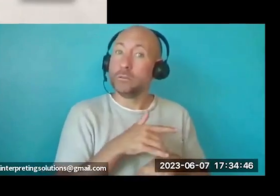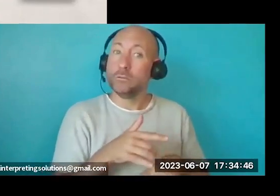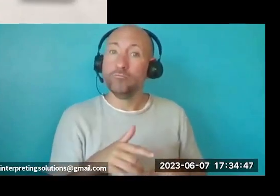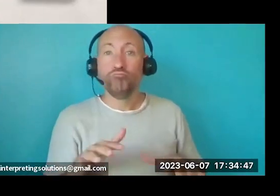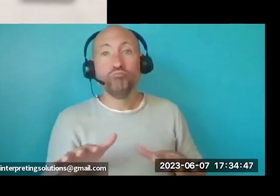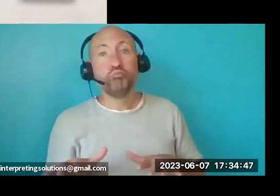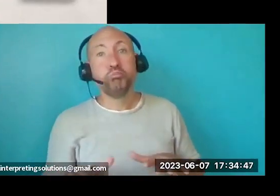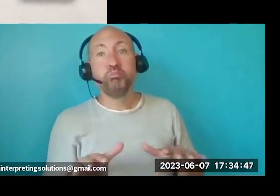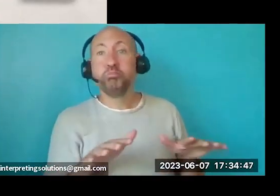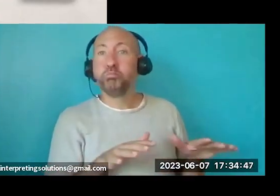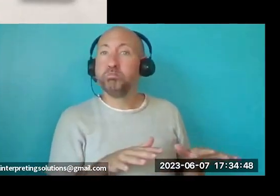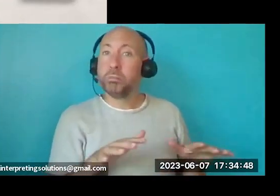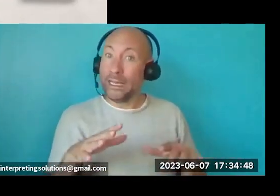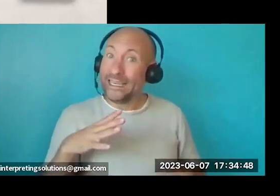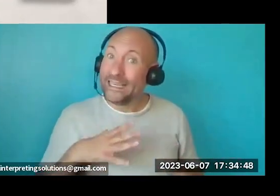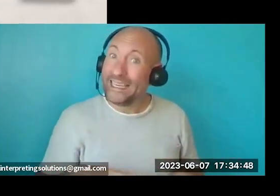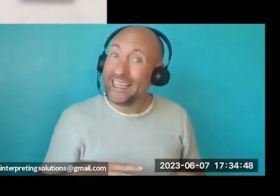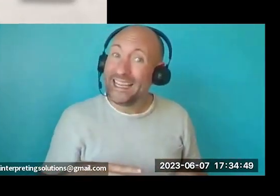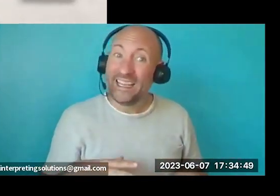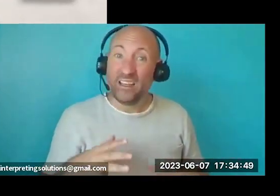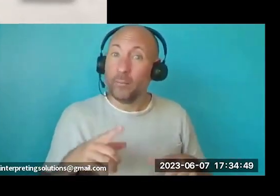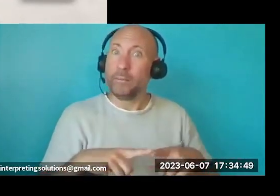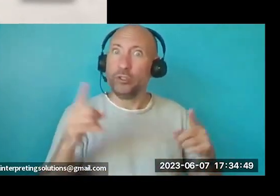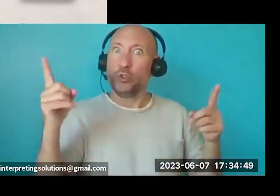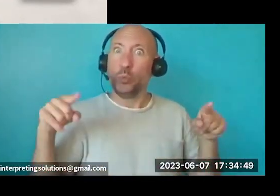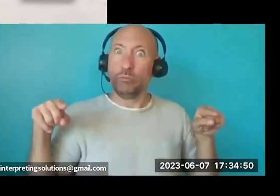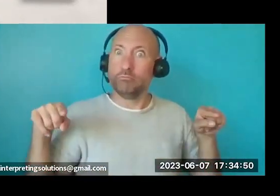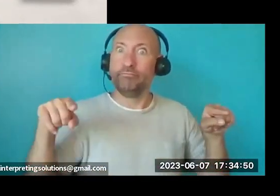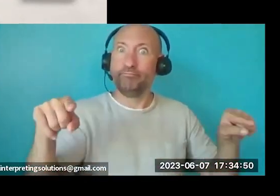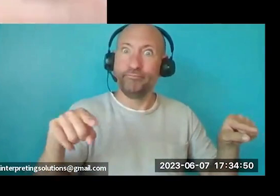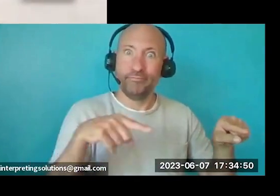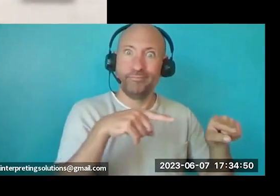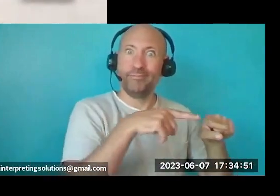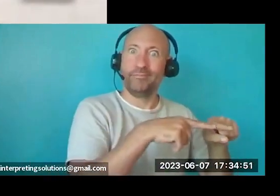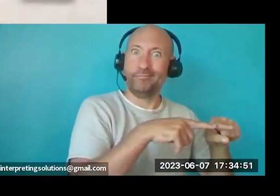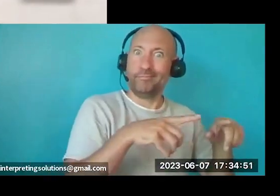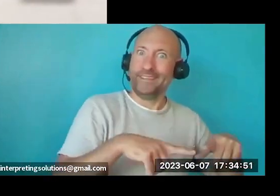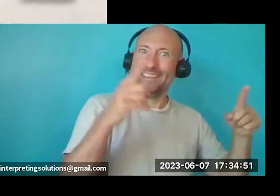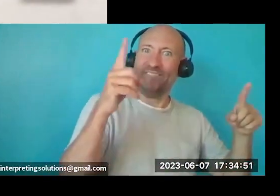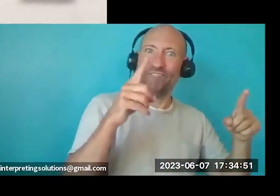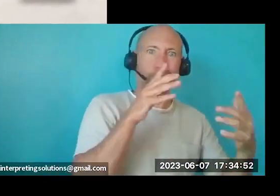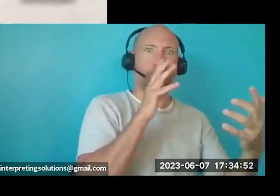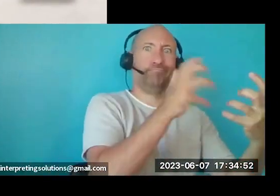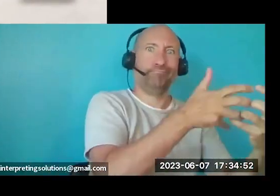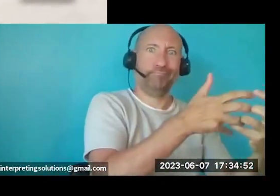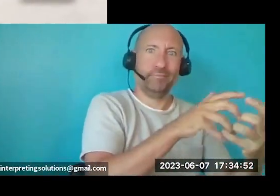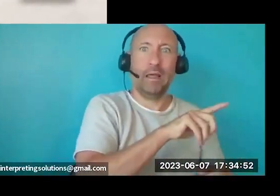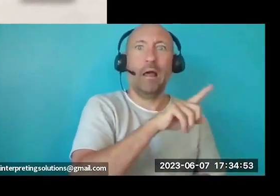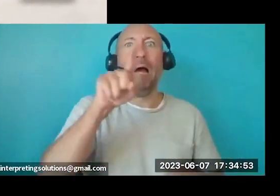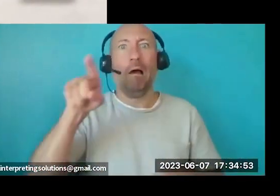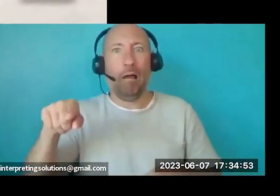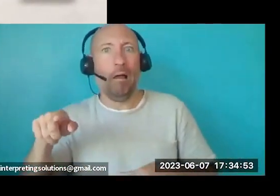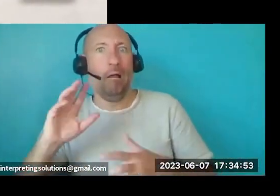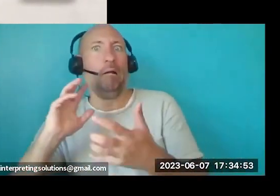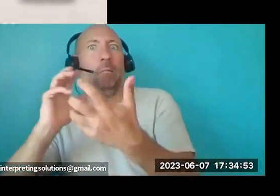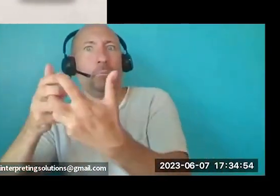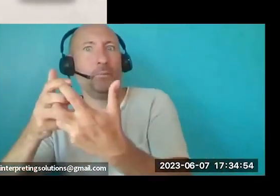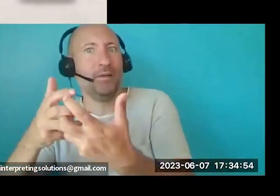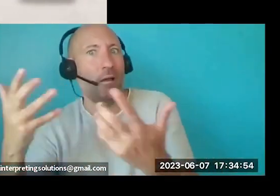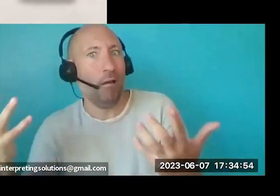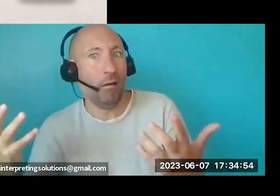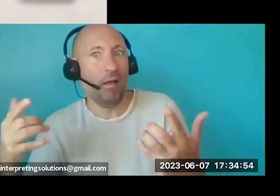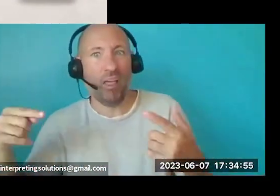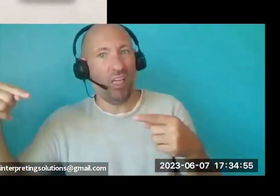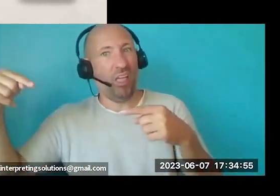whether there's a need to create multiple versions of a event, of a show, whether we have one with